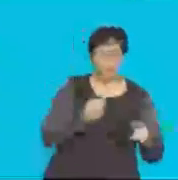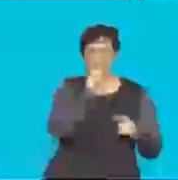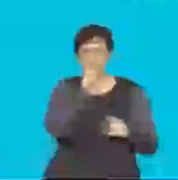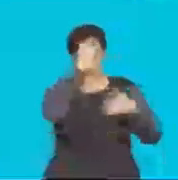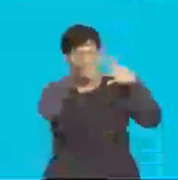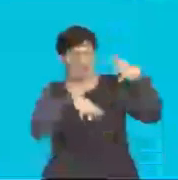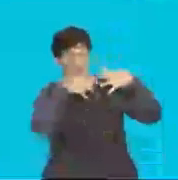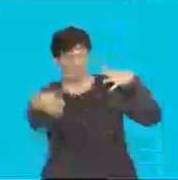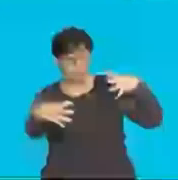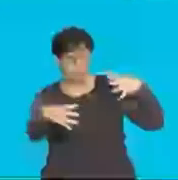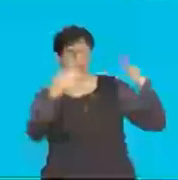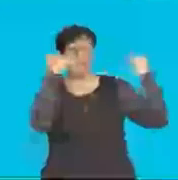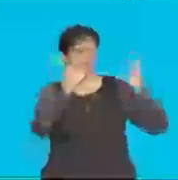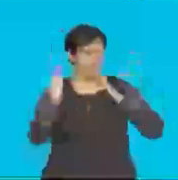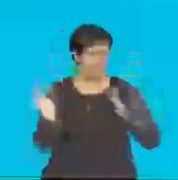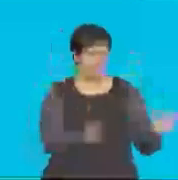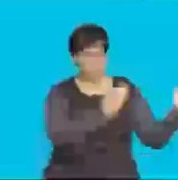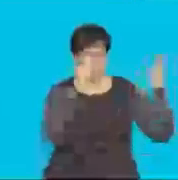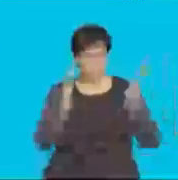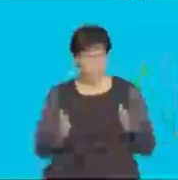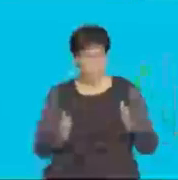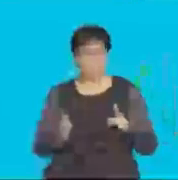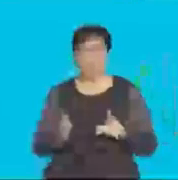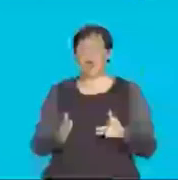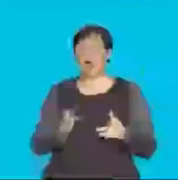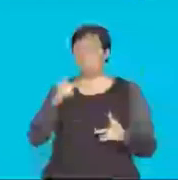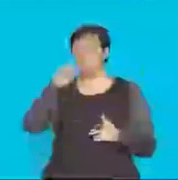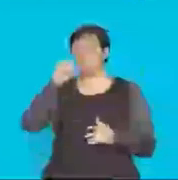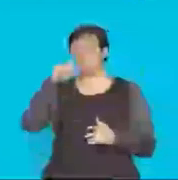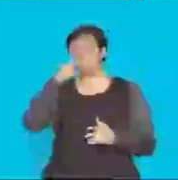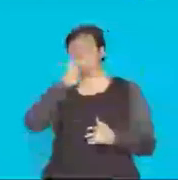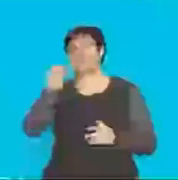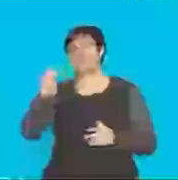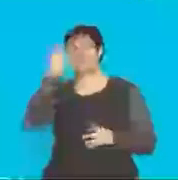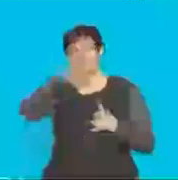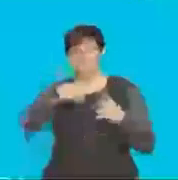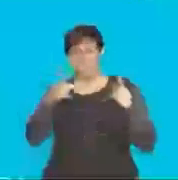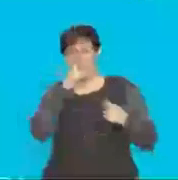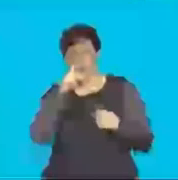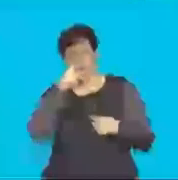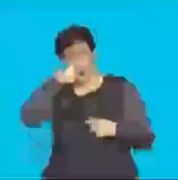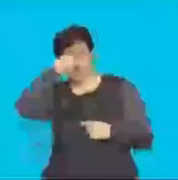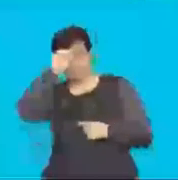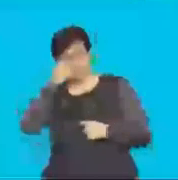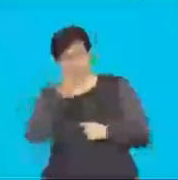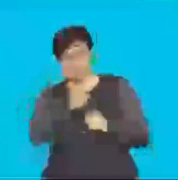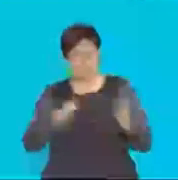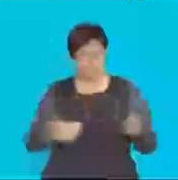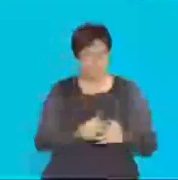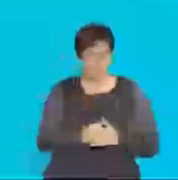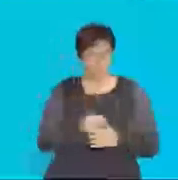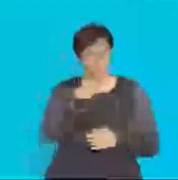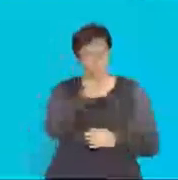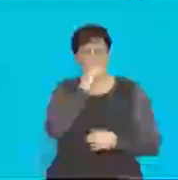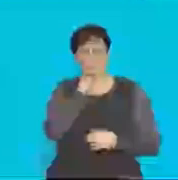using a genetic diagram. Let's look at some pedigree diagrams and look at how we interpret these in this segment. Let me remind